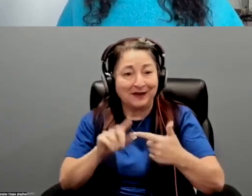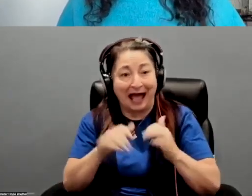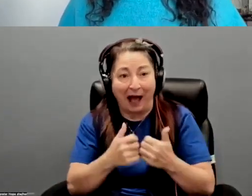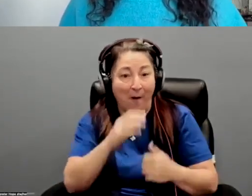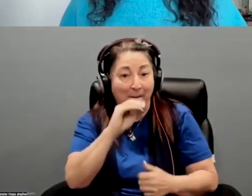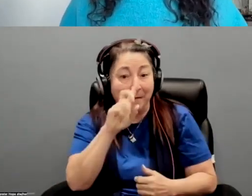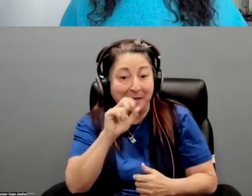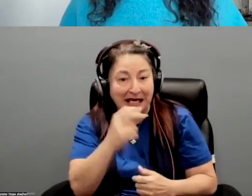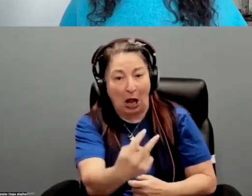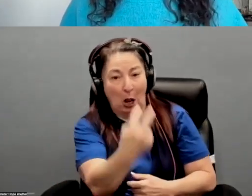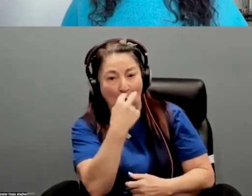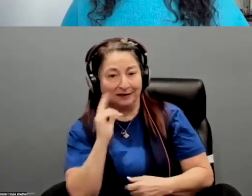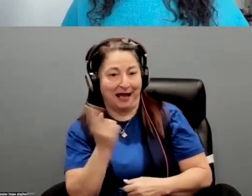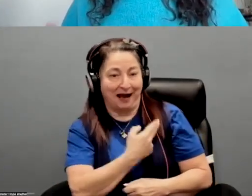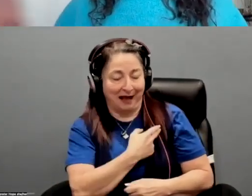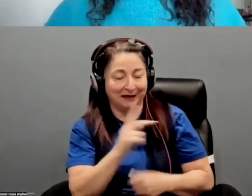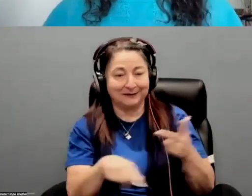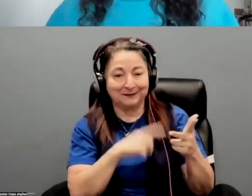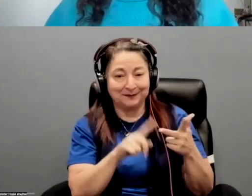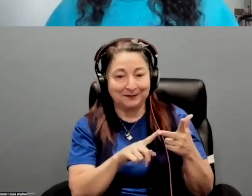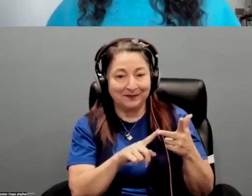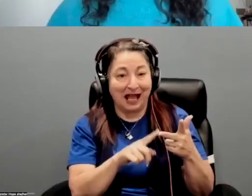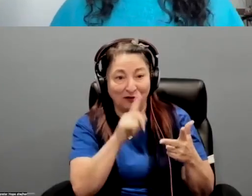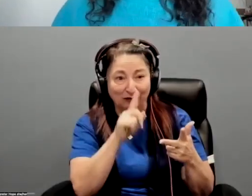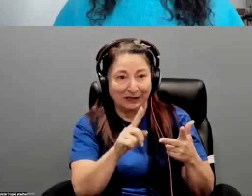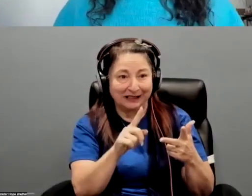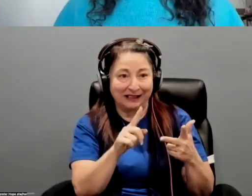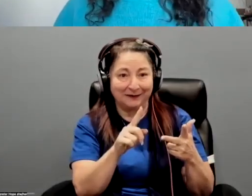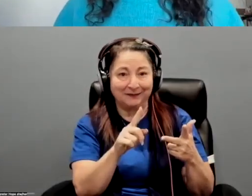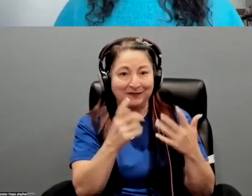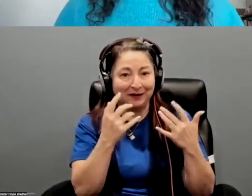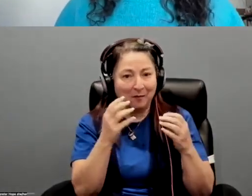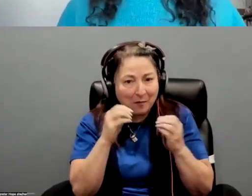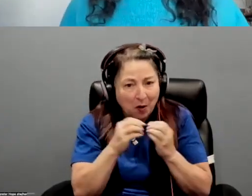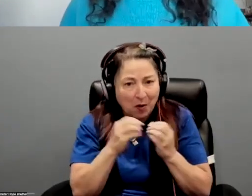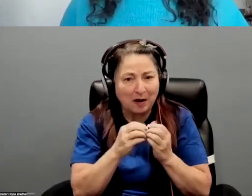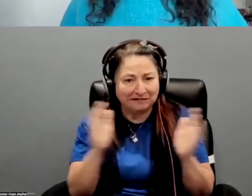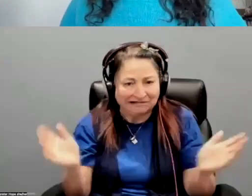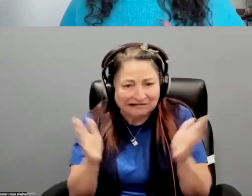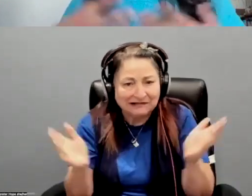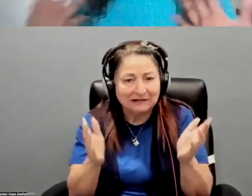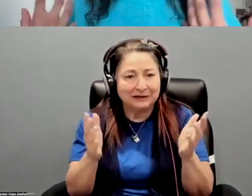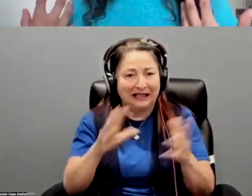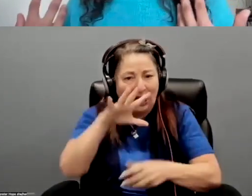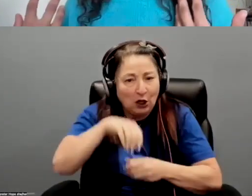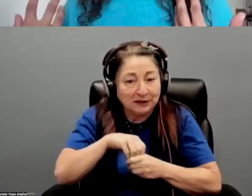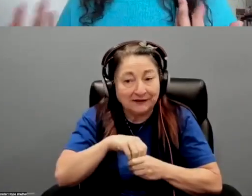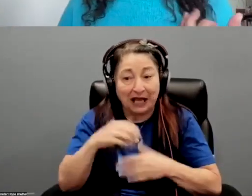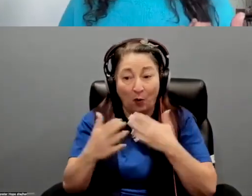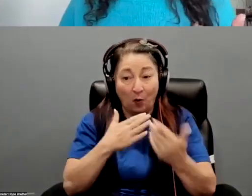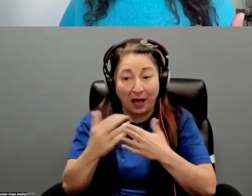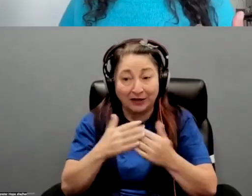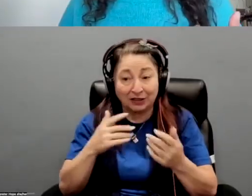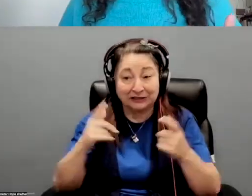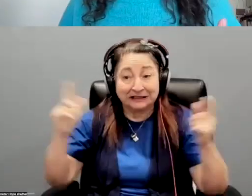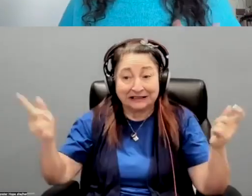media, and three, like the push for more inclusivity, whether it's celebrating